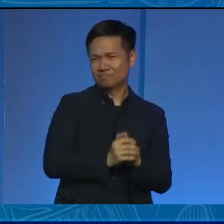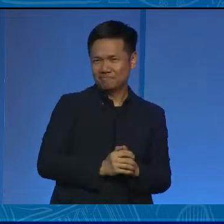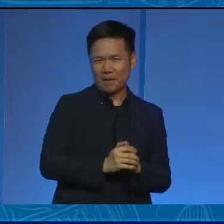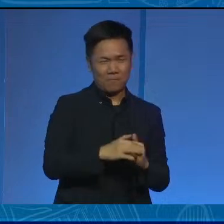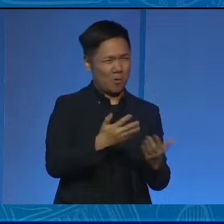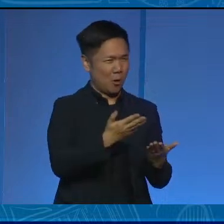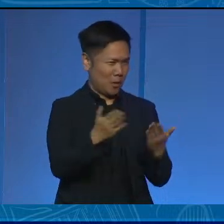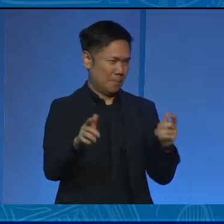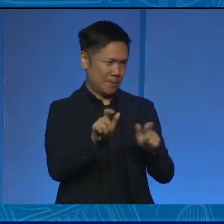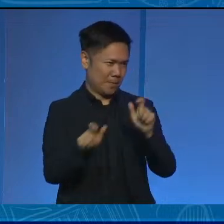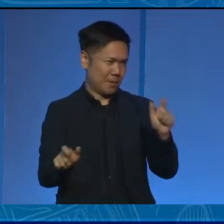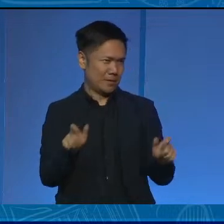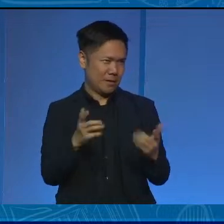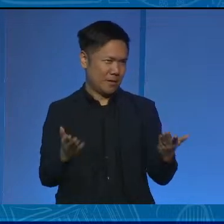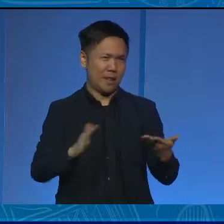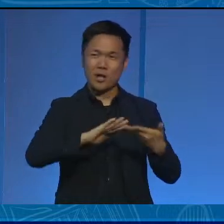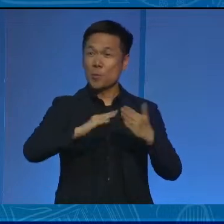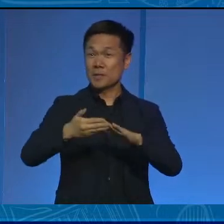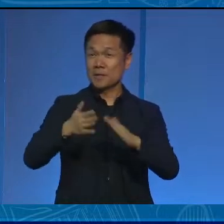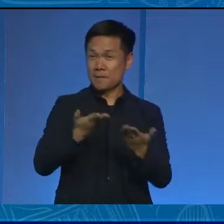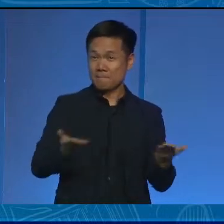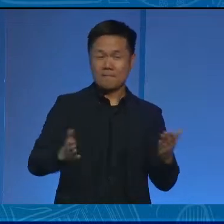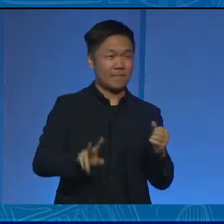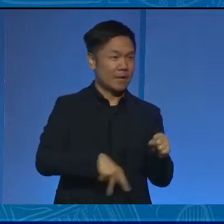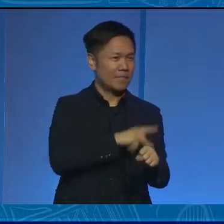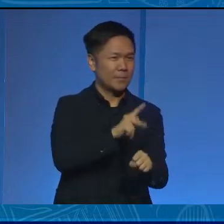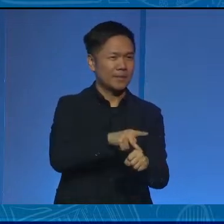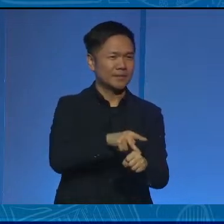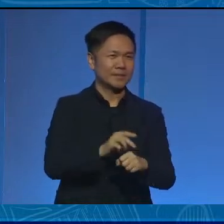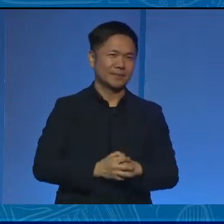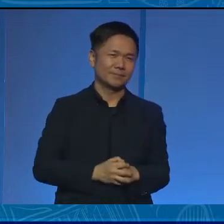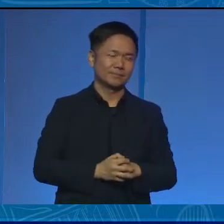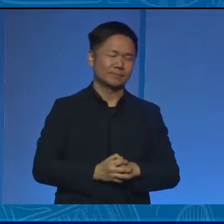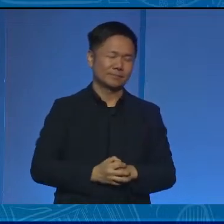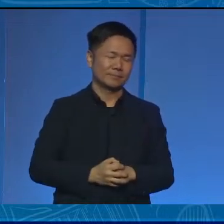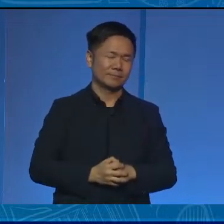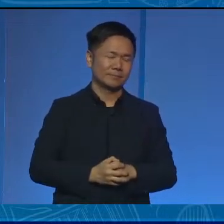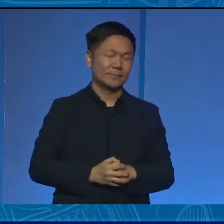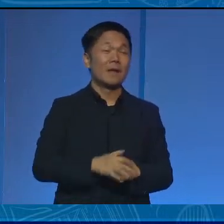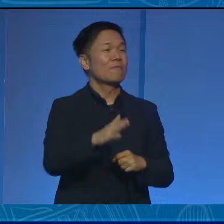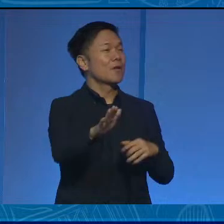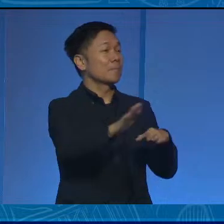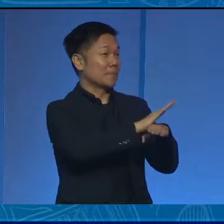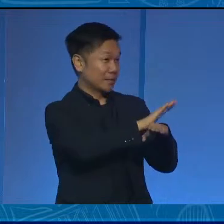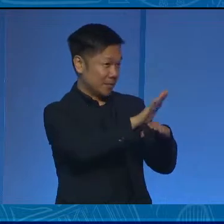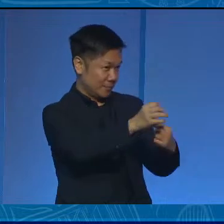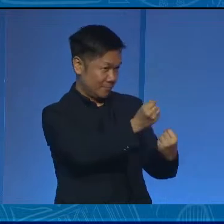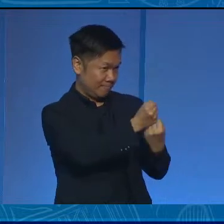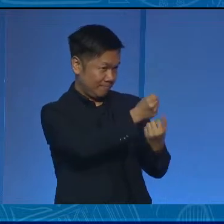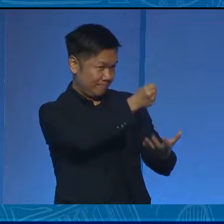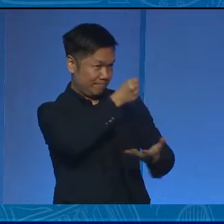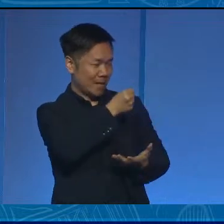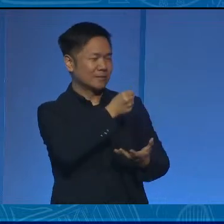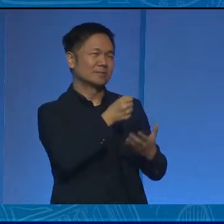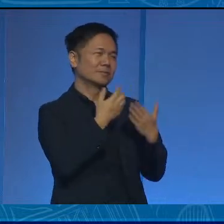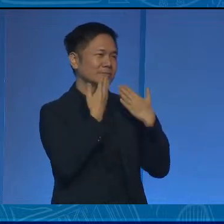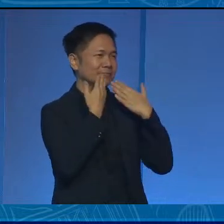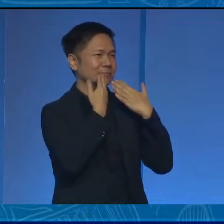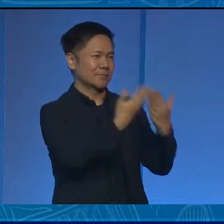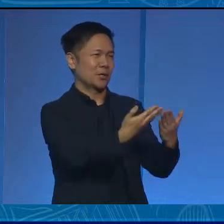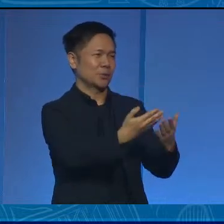society. Our special thanks to our private sector sponsors, who not only backed